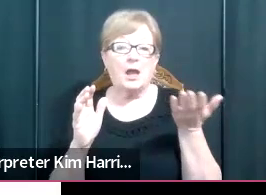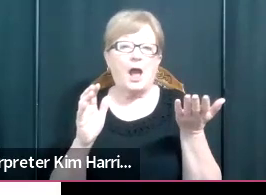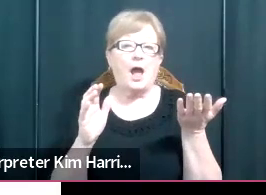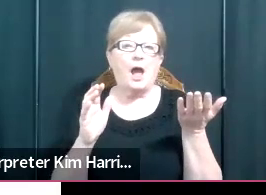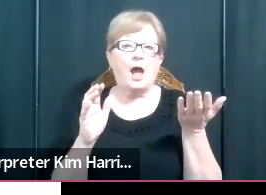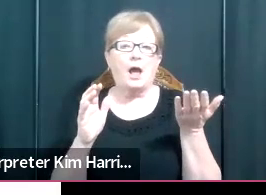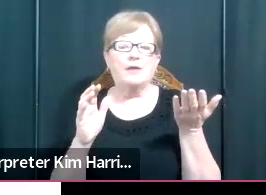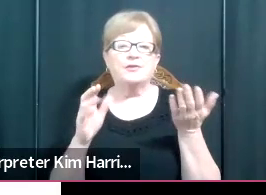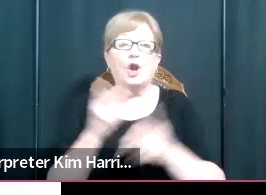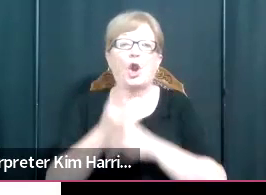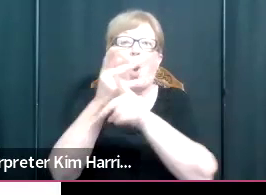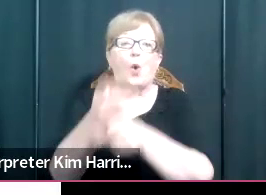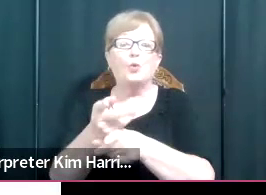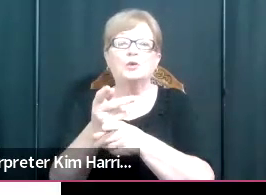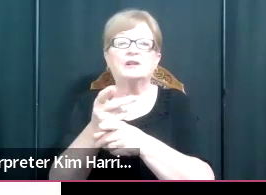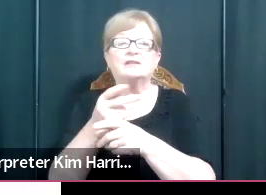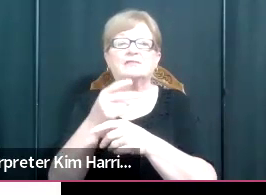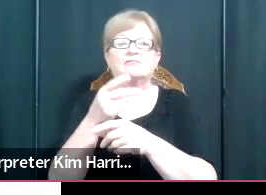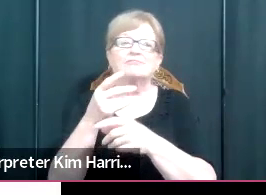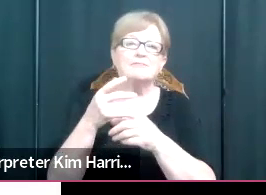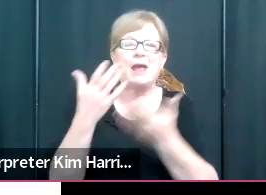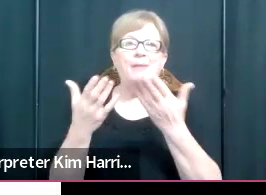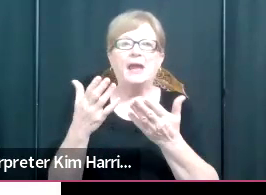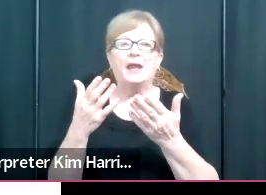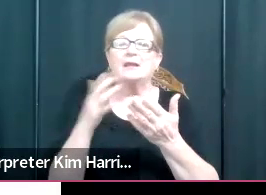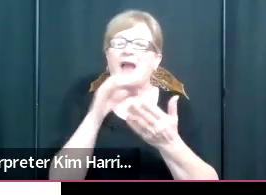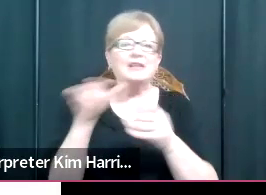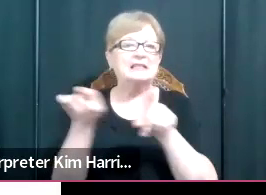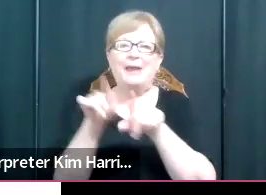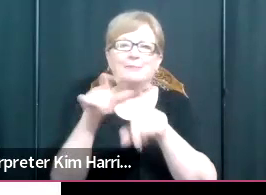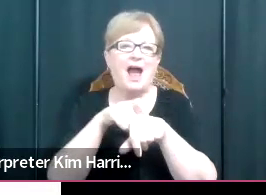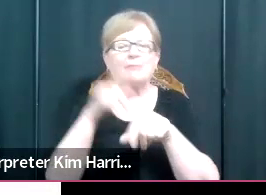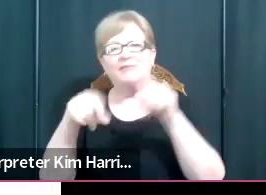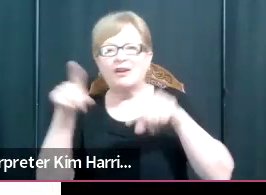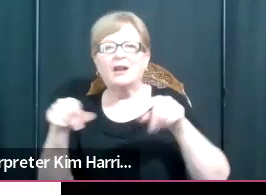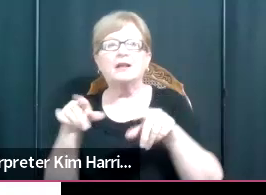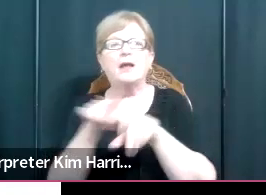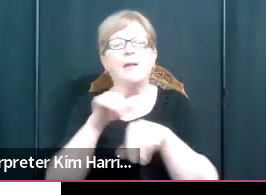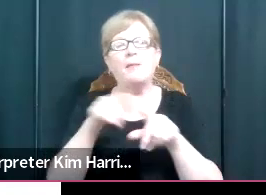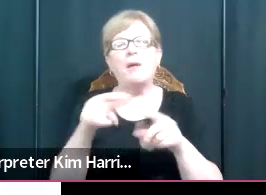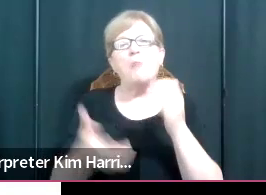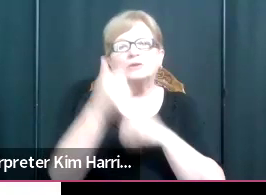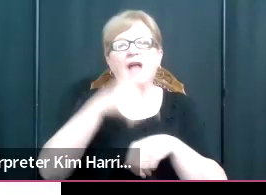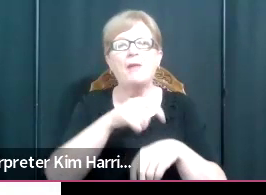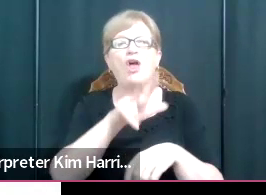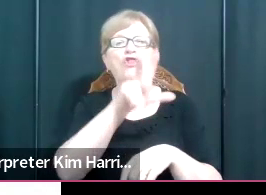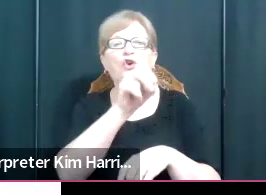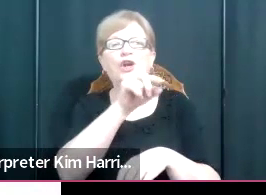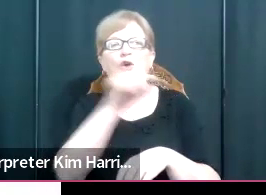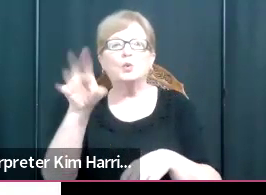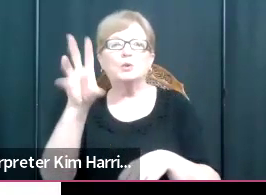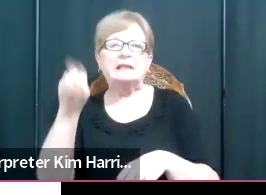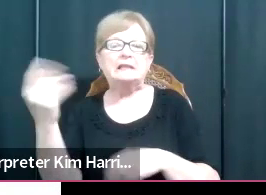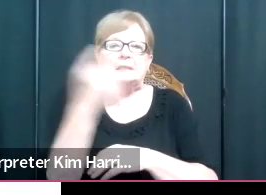the loan length time can vary. Typically, it's about 30 to 60 days, but if it's something that's